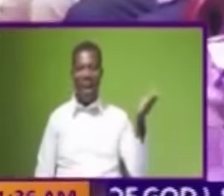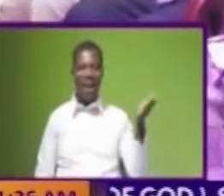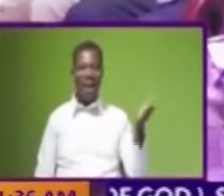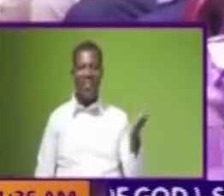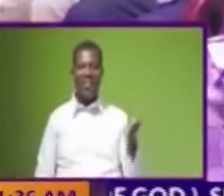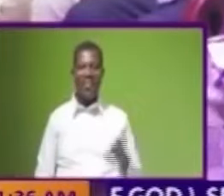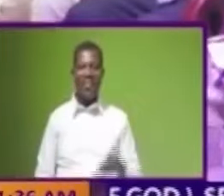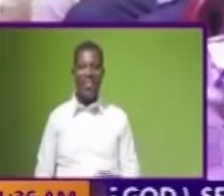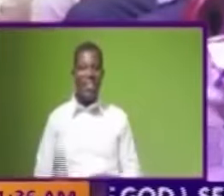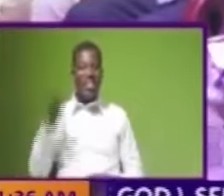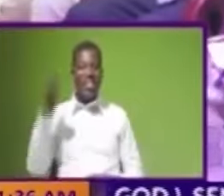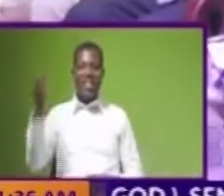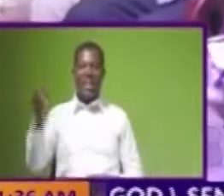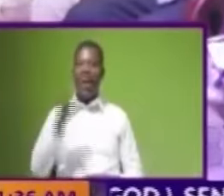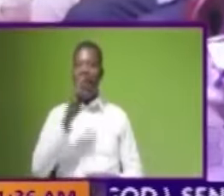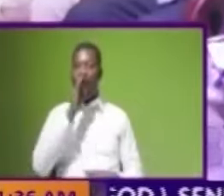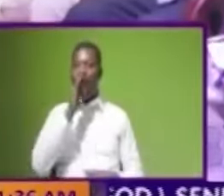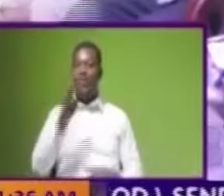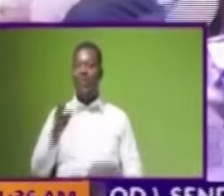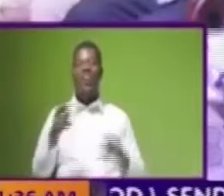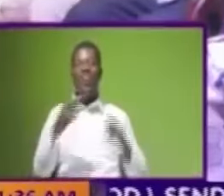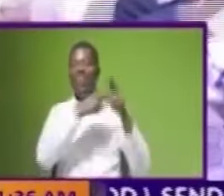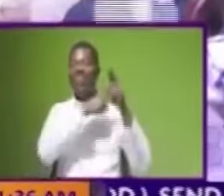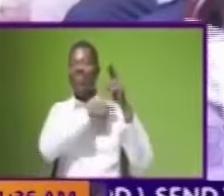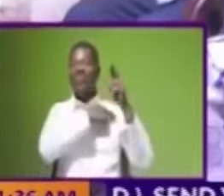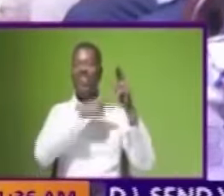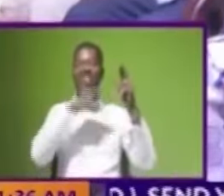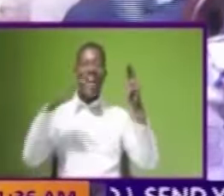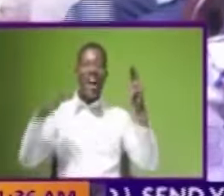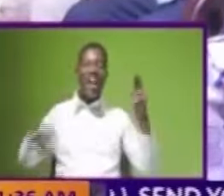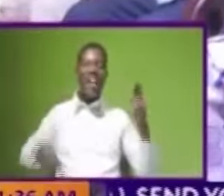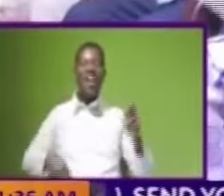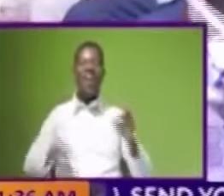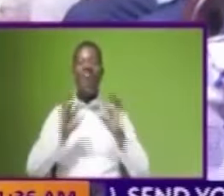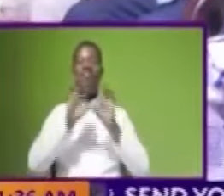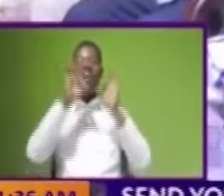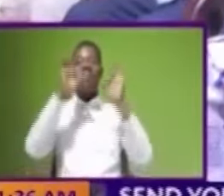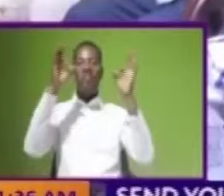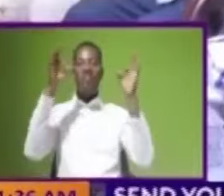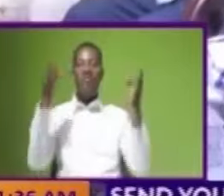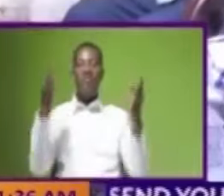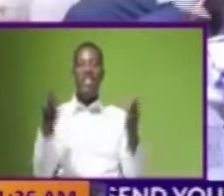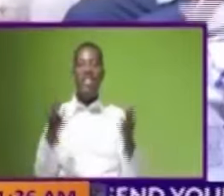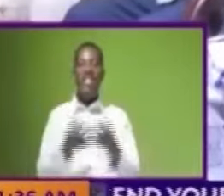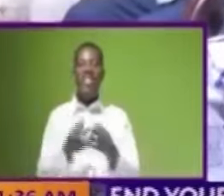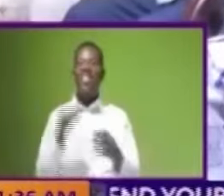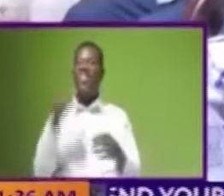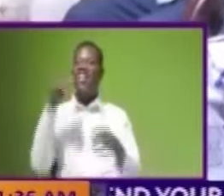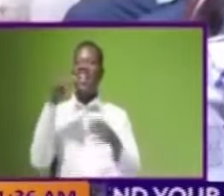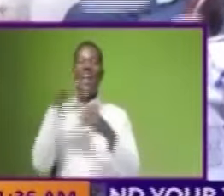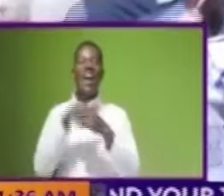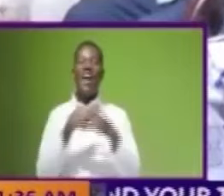Me name you before. Moon shed any me.